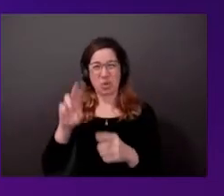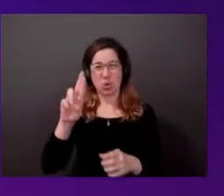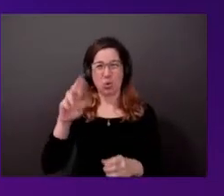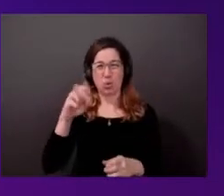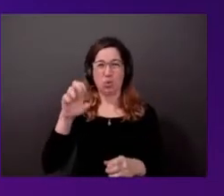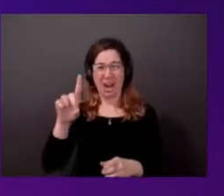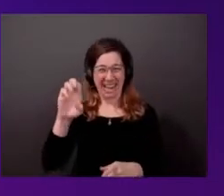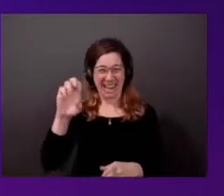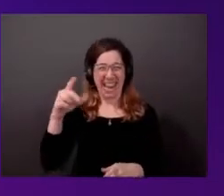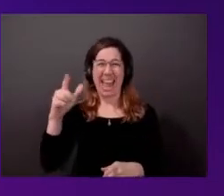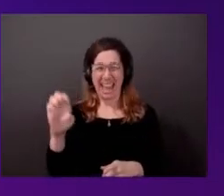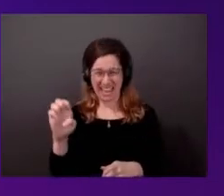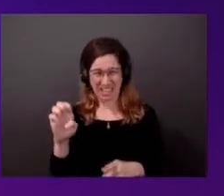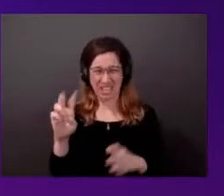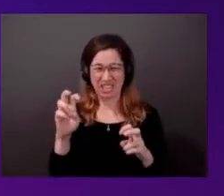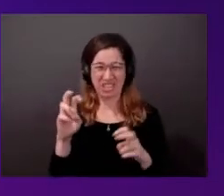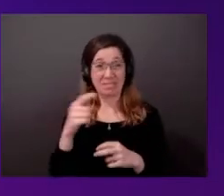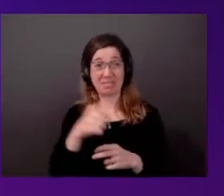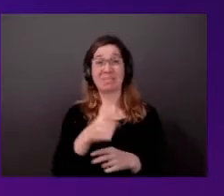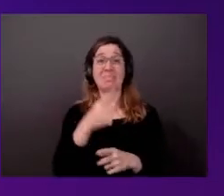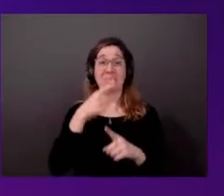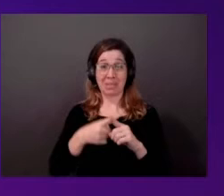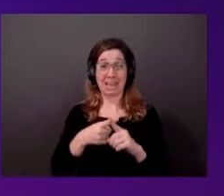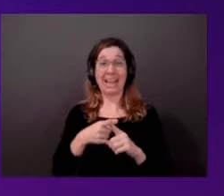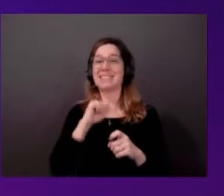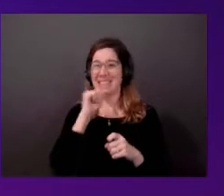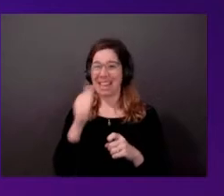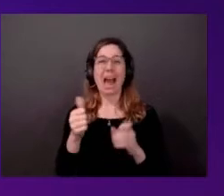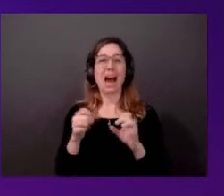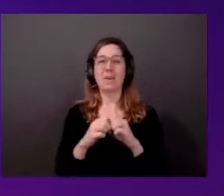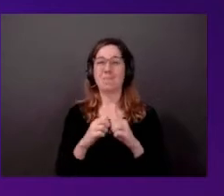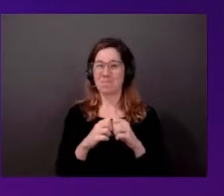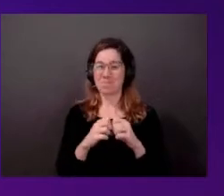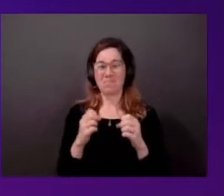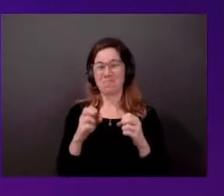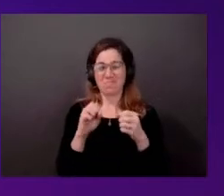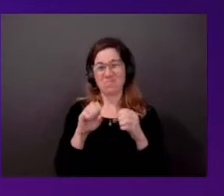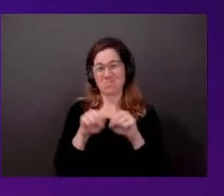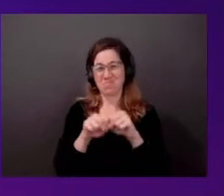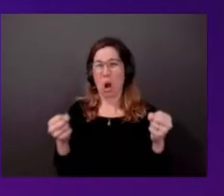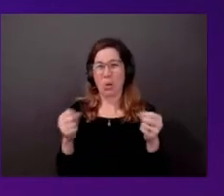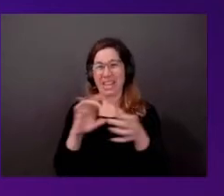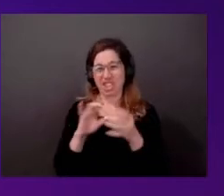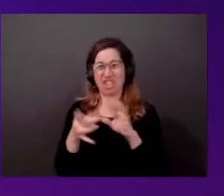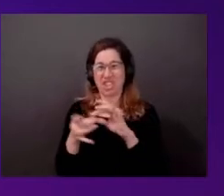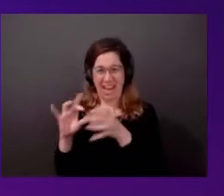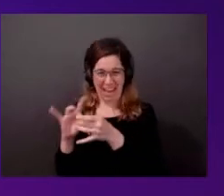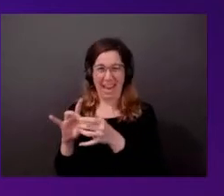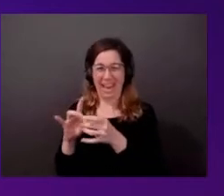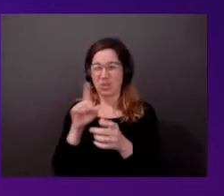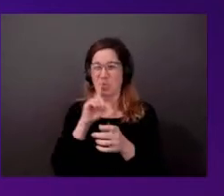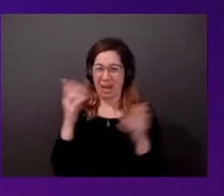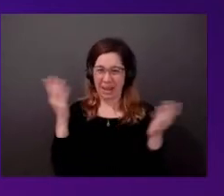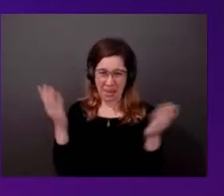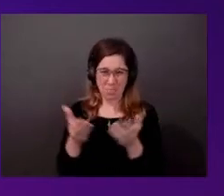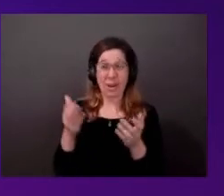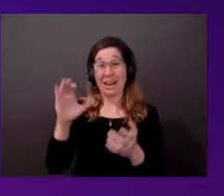an unbroken chain from the AWS region all the way to the connected device, really bringing cloud and far edge together.